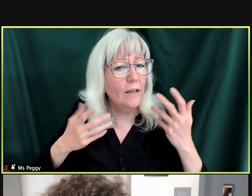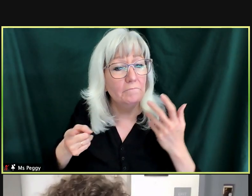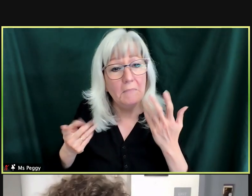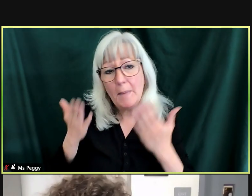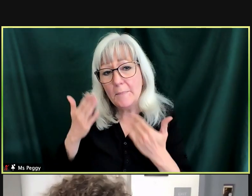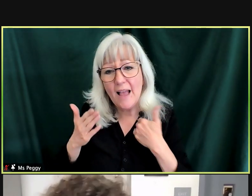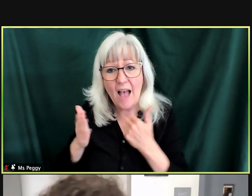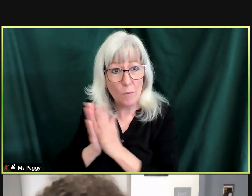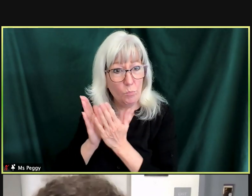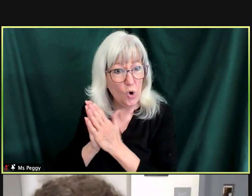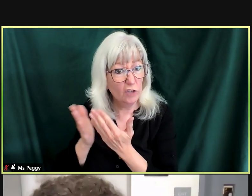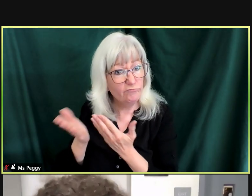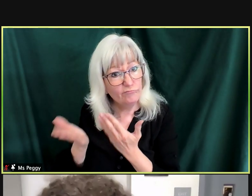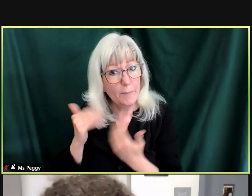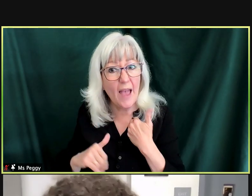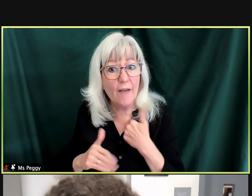mail,